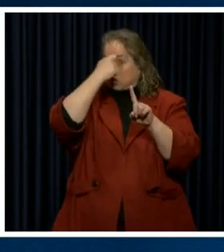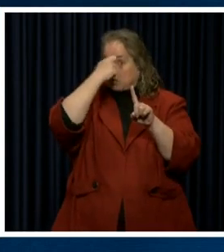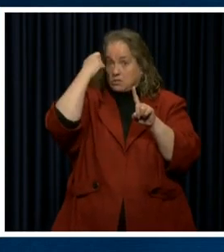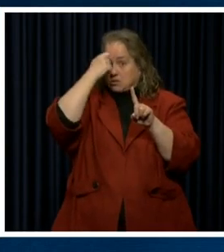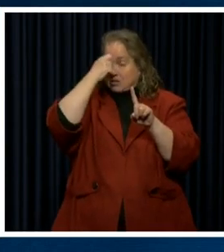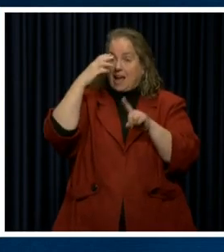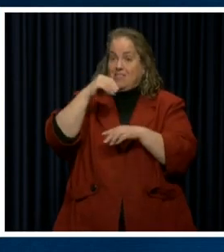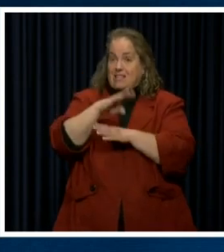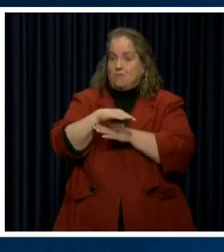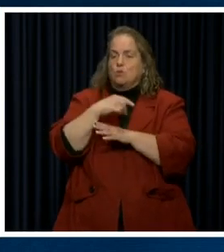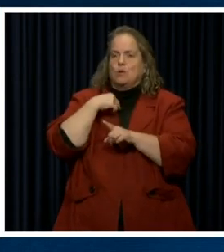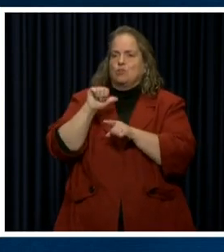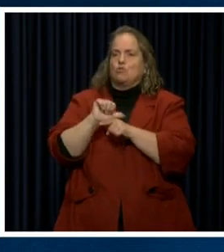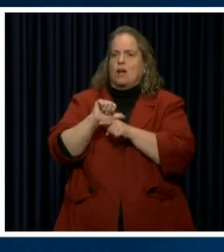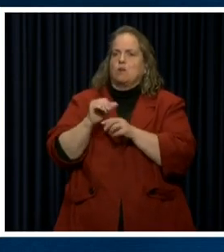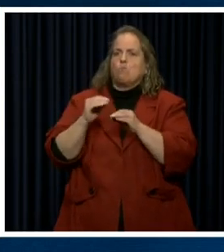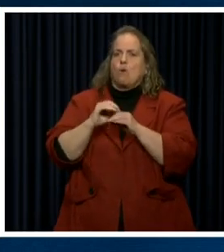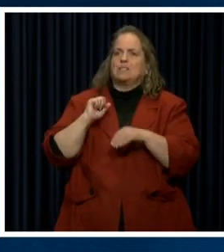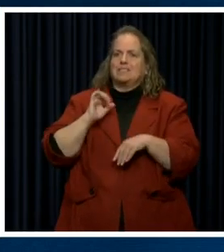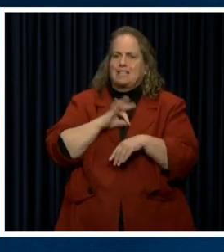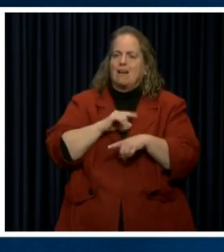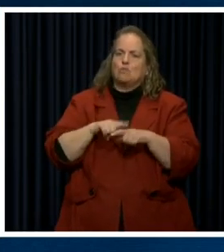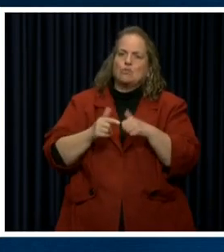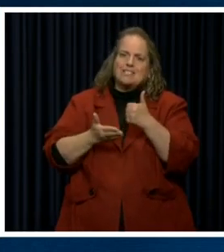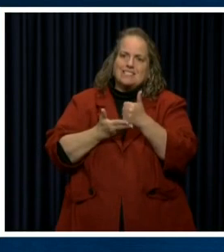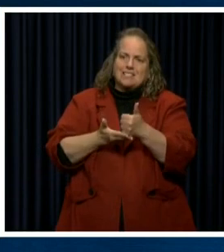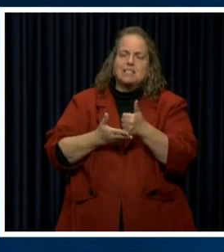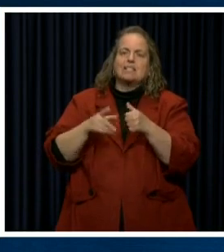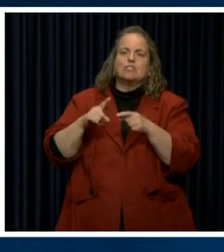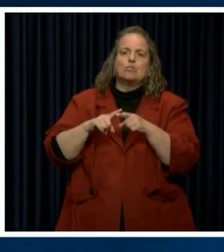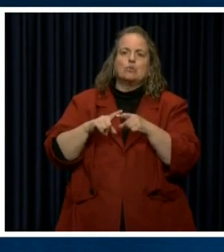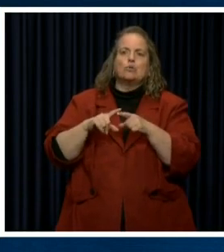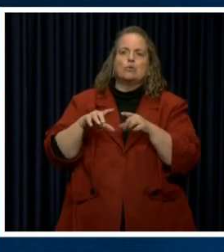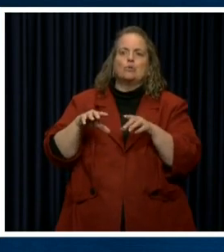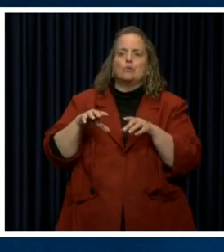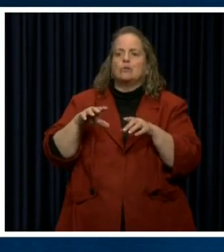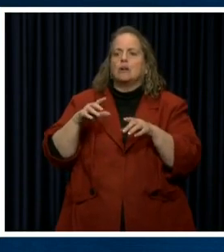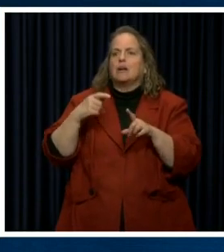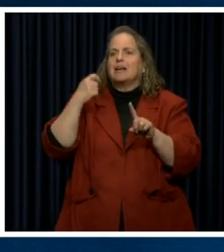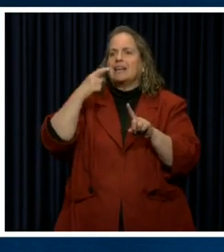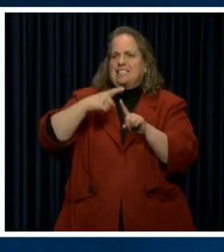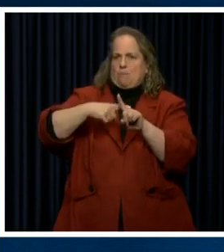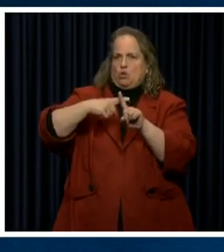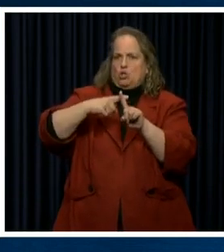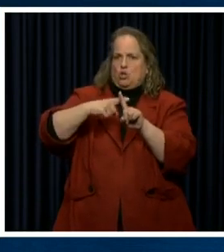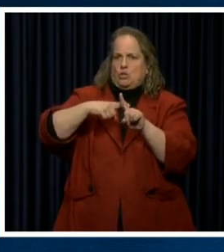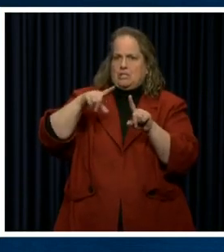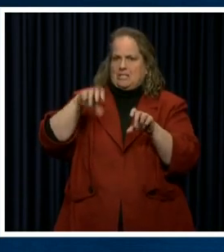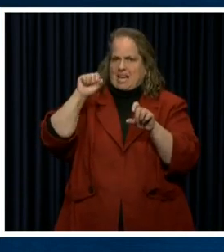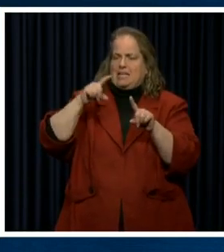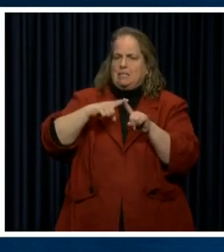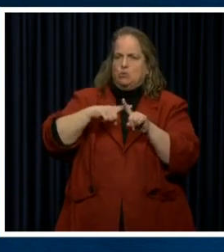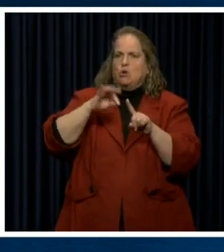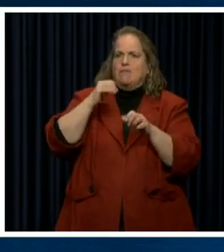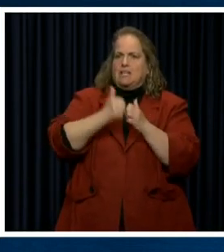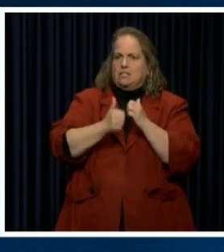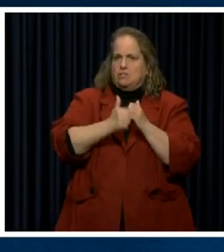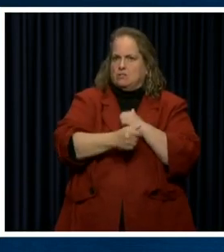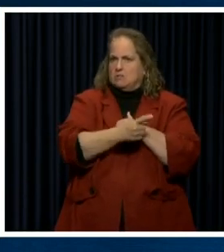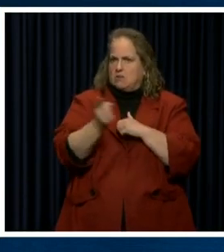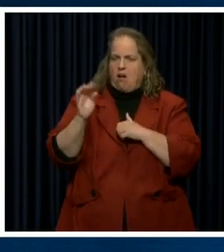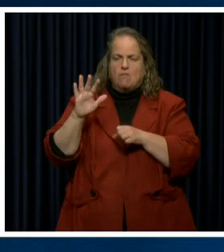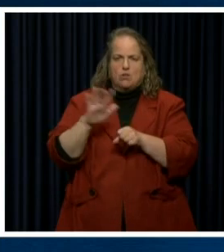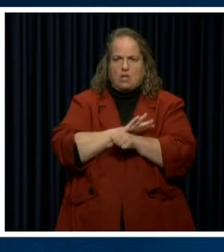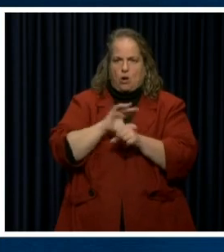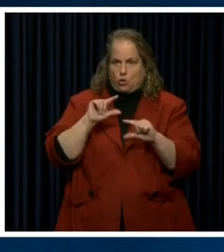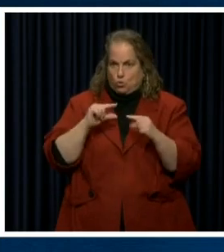more staff to assist in the taking of temperatures, because we want to do that on a much more frequent basis for that entire